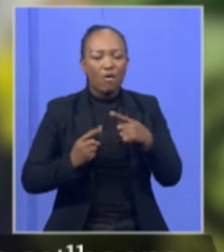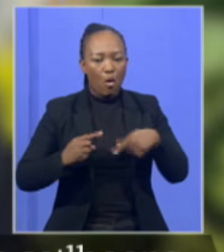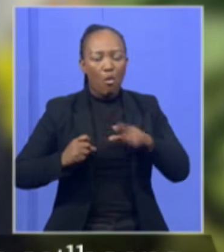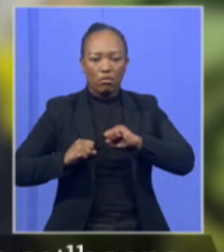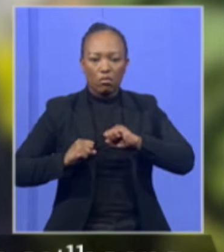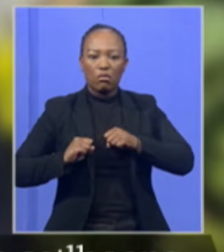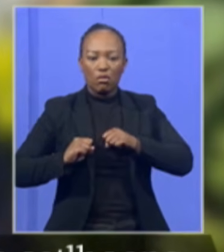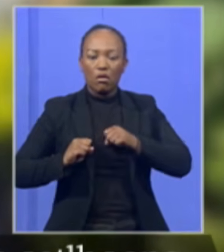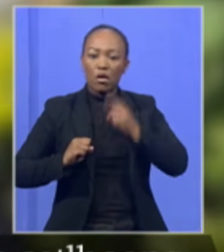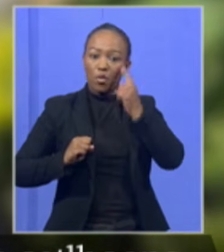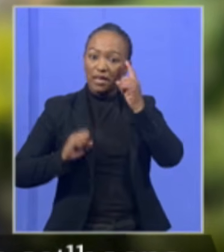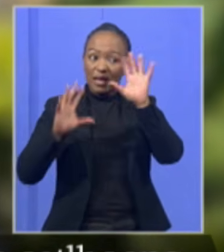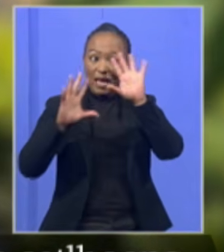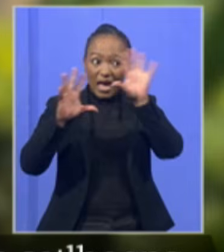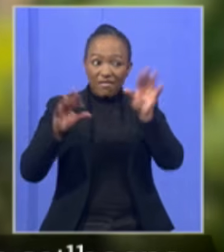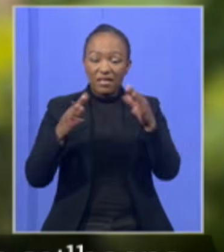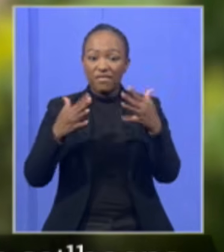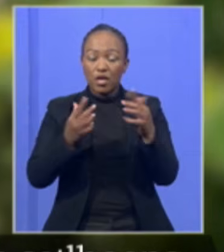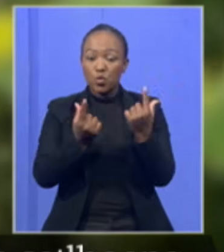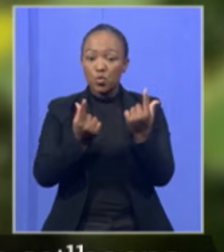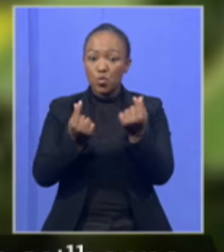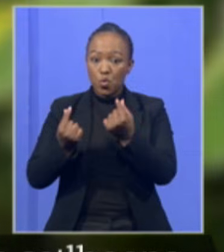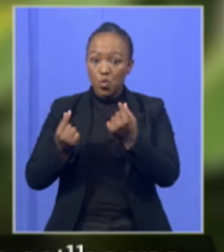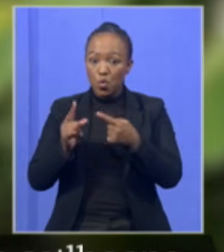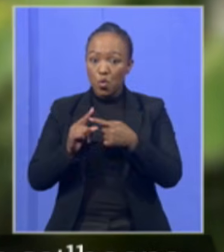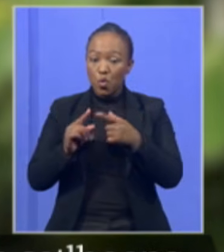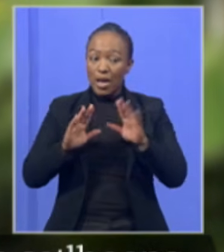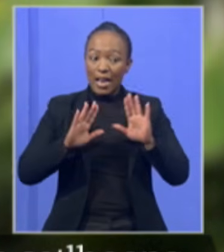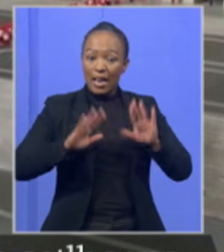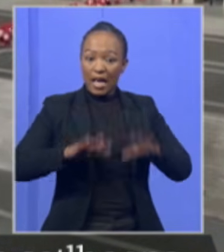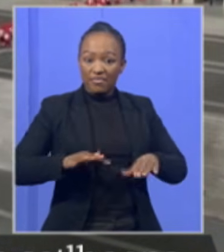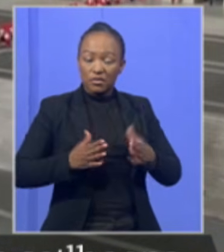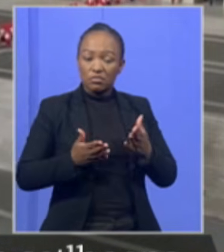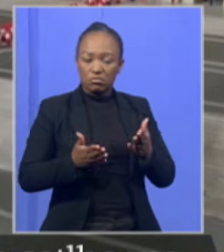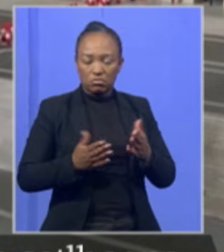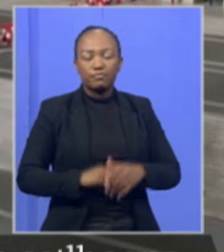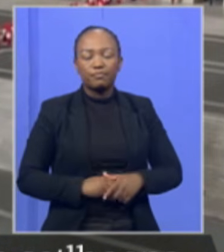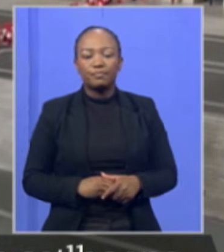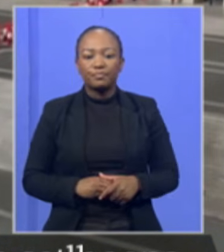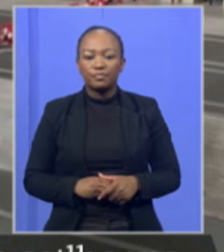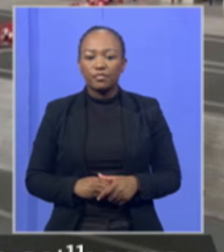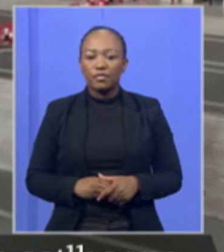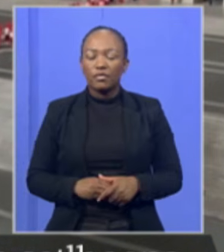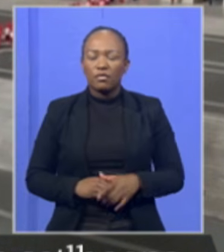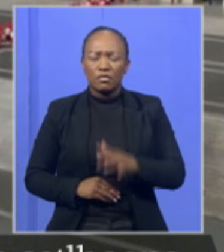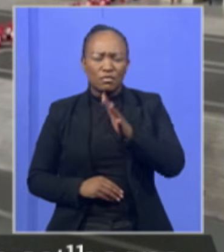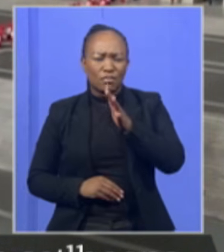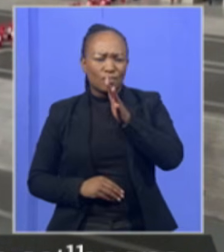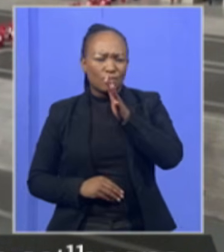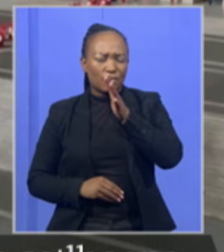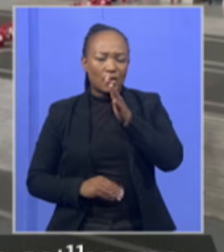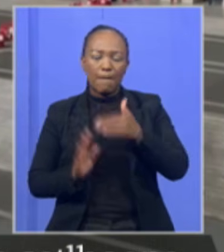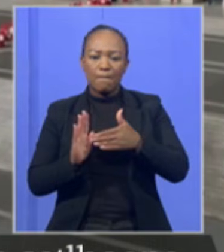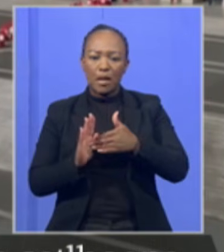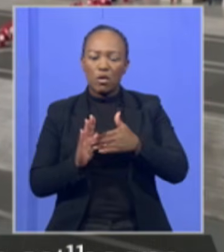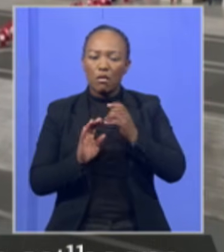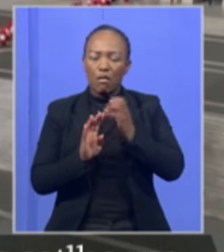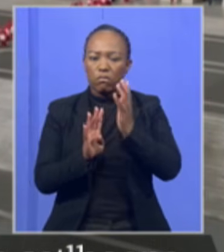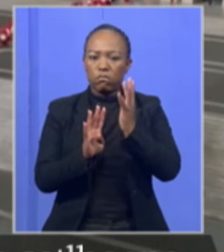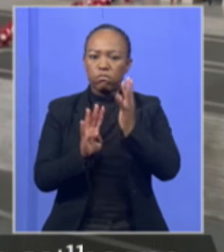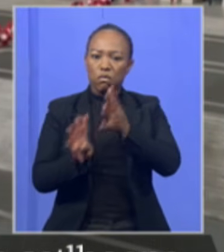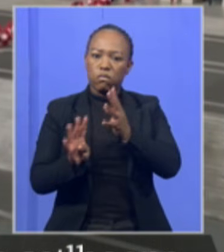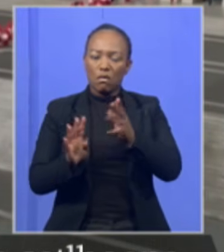obviously think of everything he did, everything he left behind. Dimilione tsa batho di solofetse go lebelela tirelophitlho eno